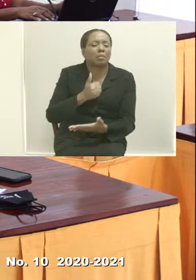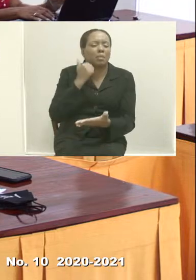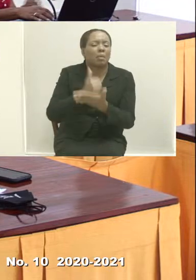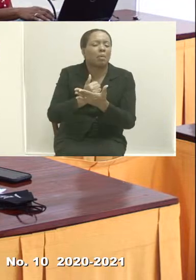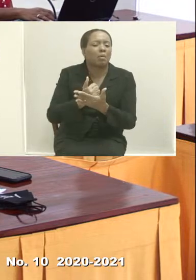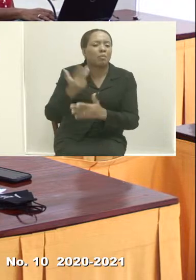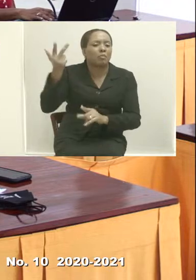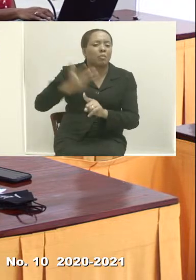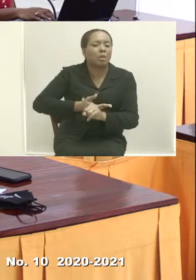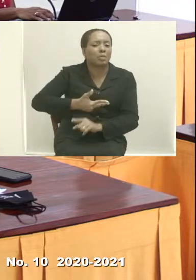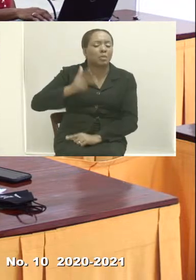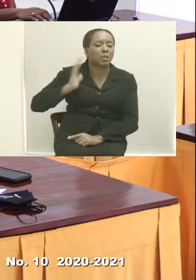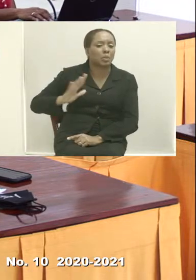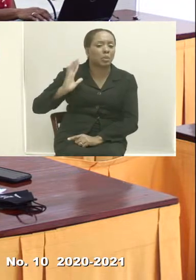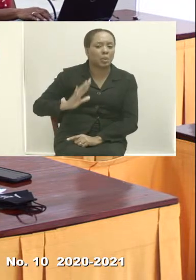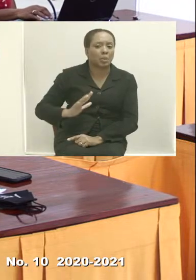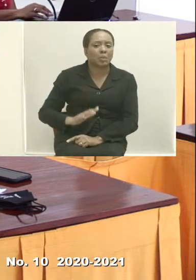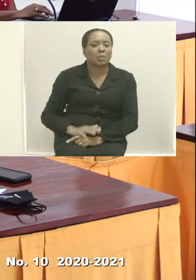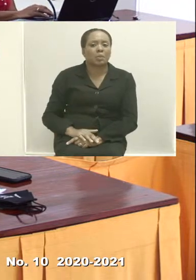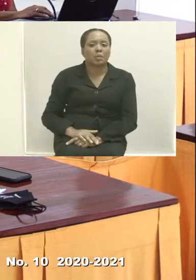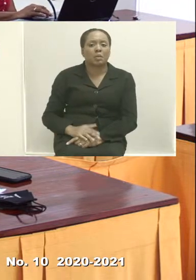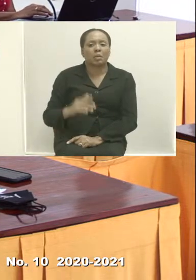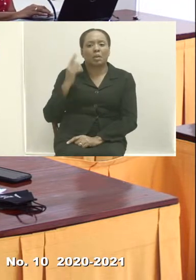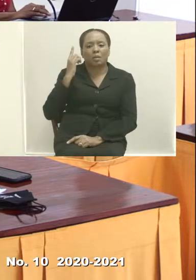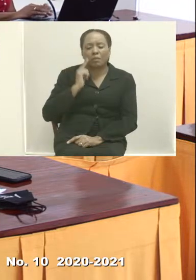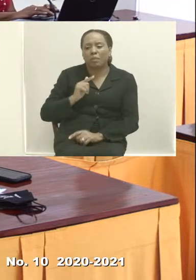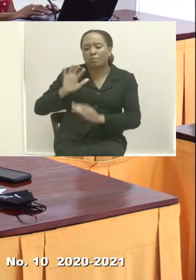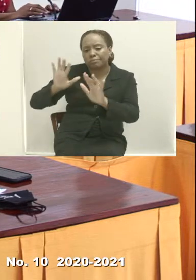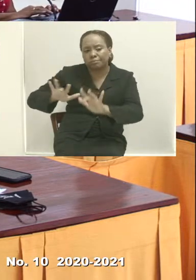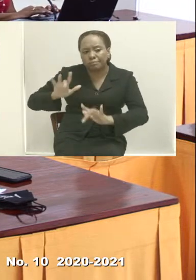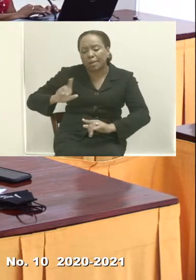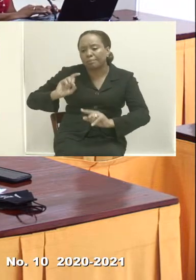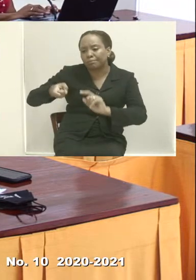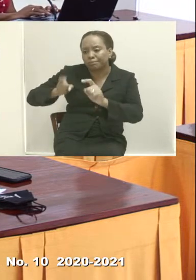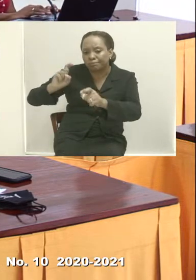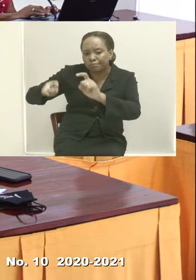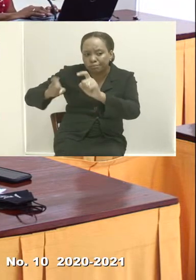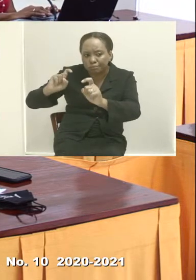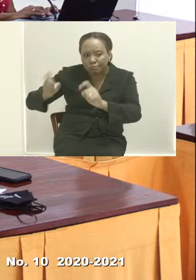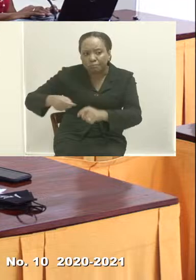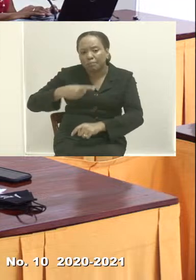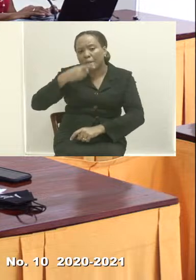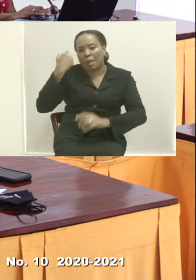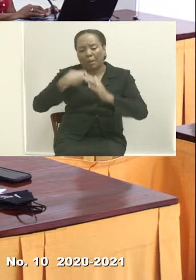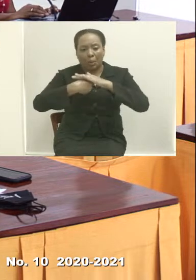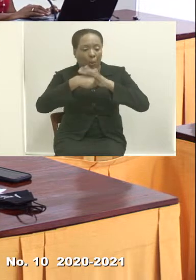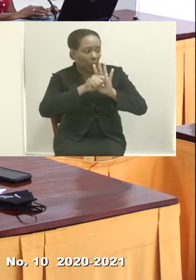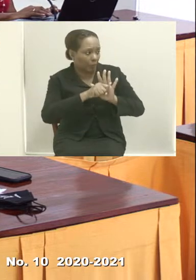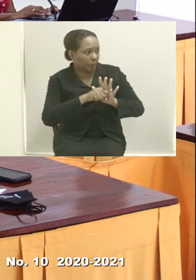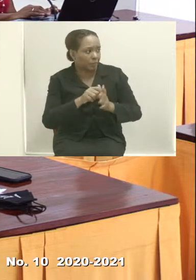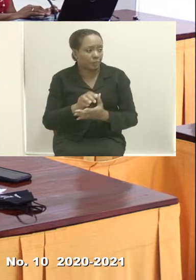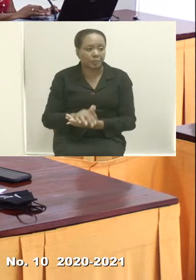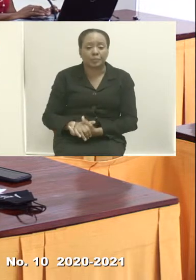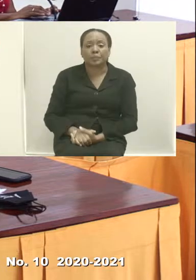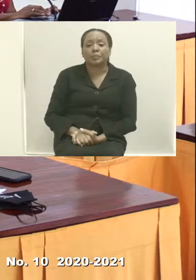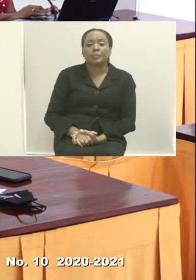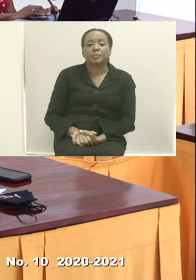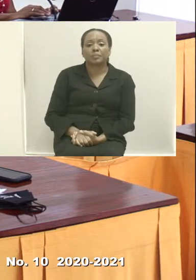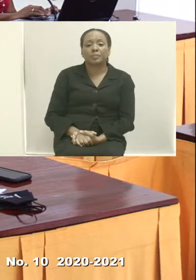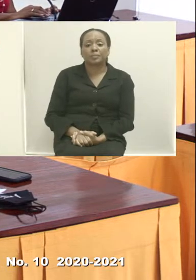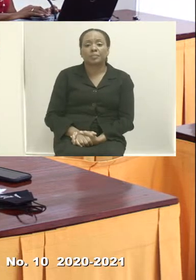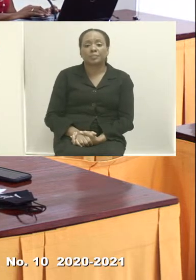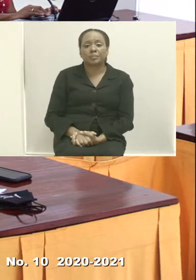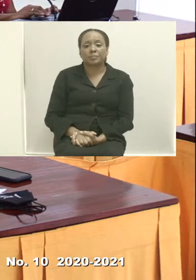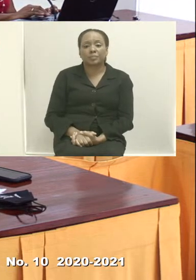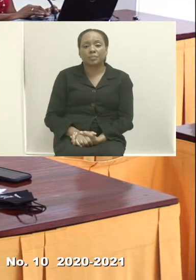which would have been more of a compassionate nature of intervention because of the COVID relief. And ma'am, while I'm on that point, let me say